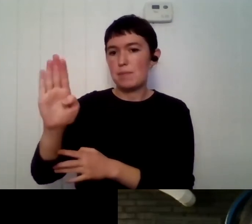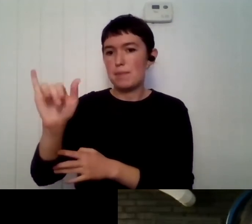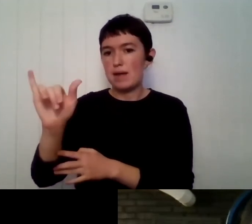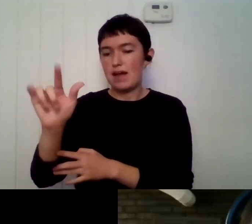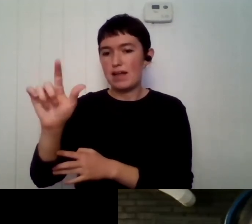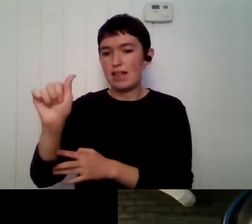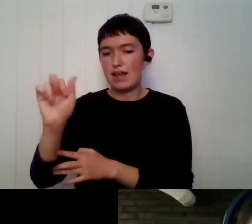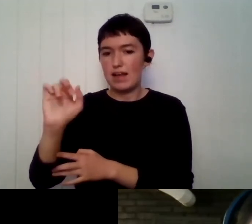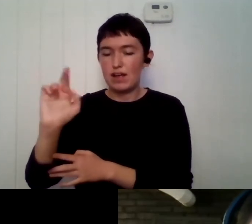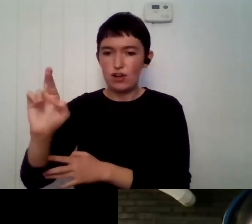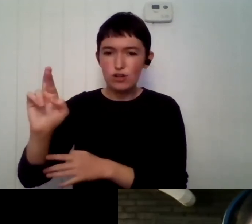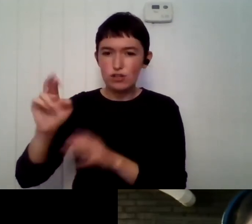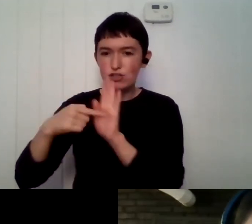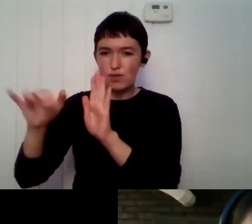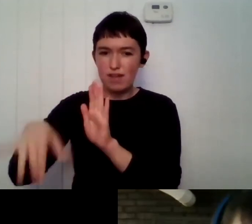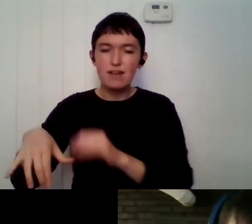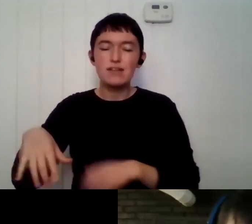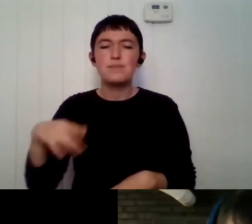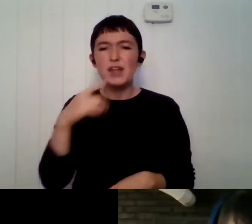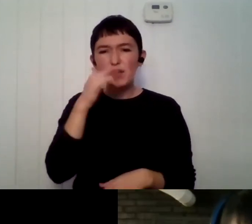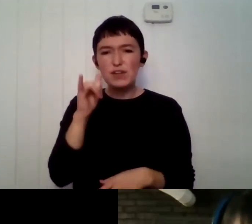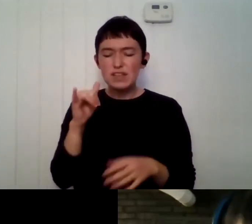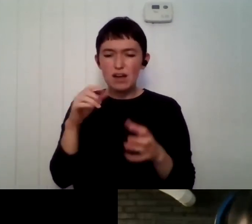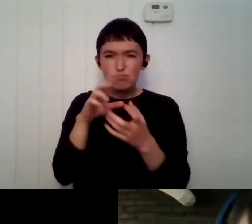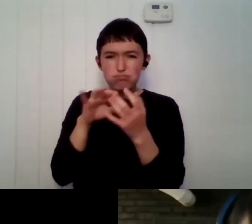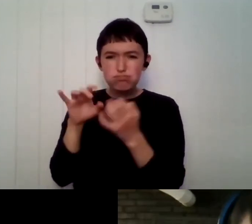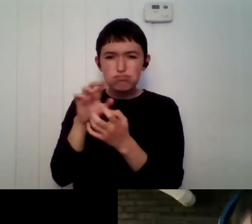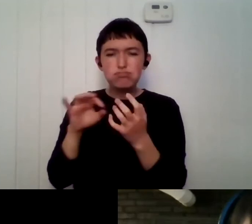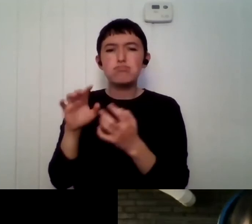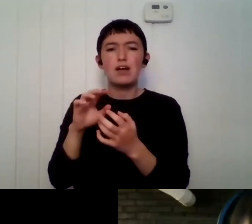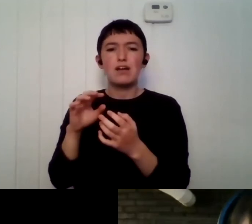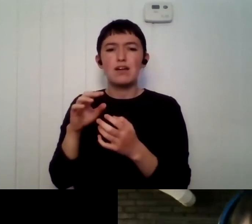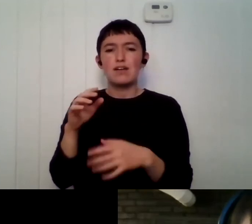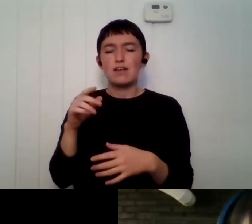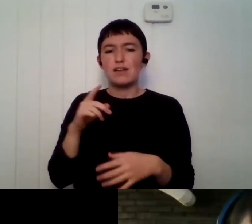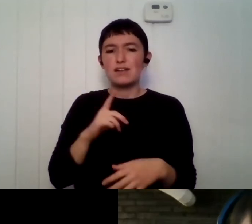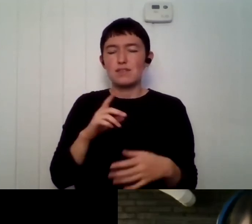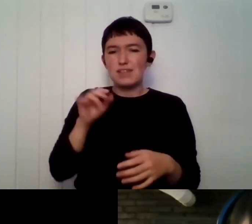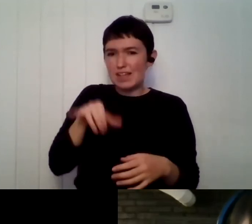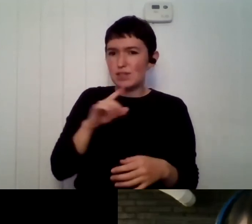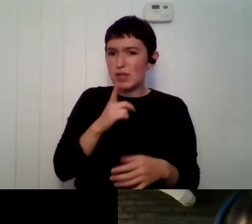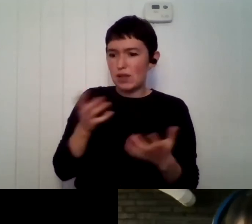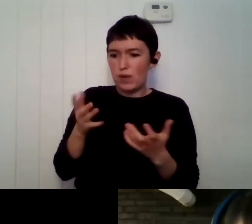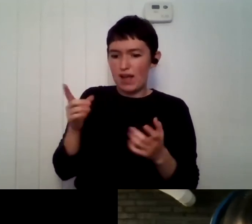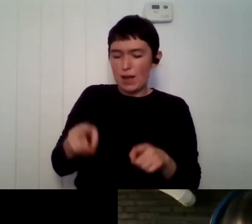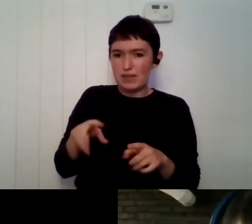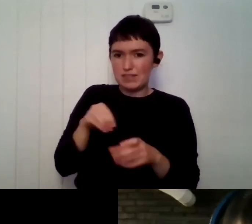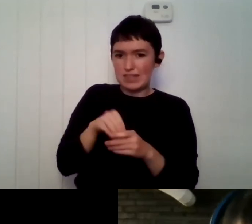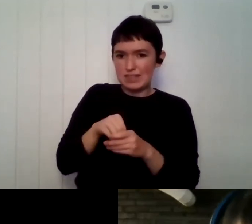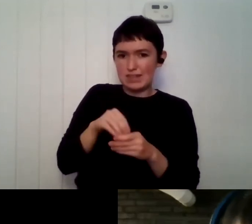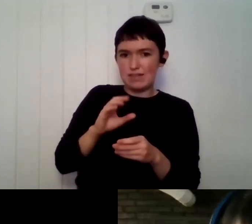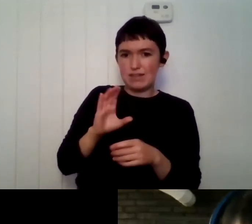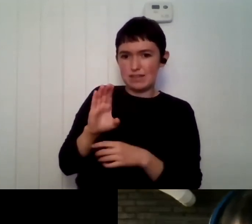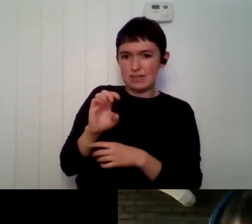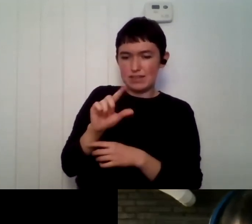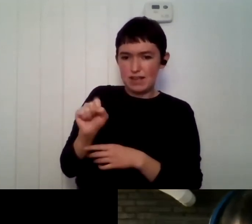all just kind of like jumbling all over the place, because that's kind of what happens in our cells, because everything is so